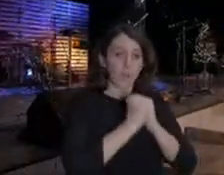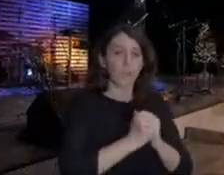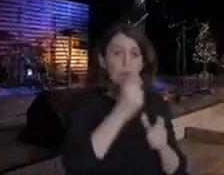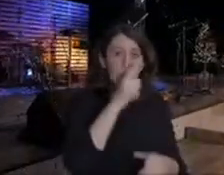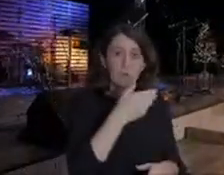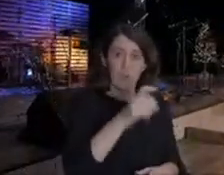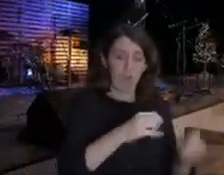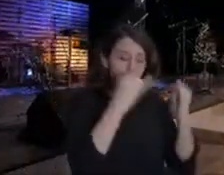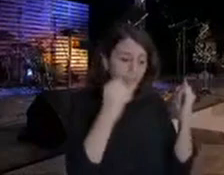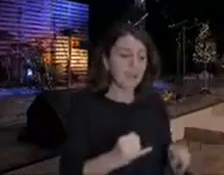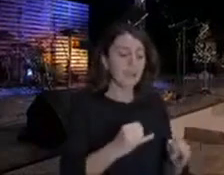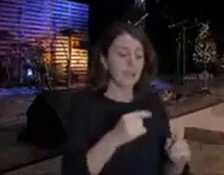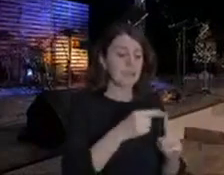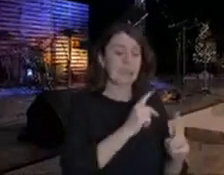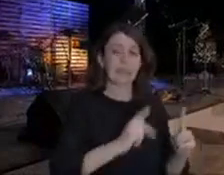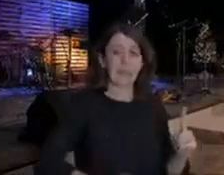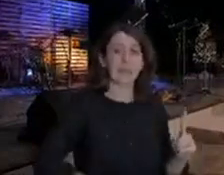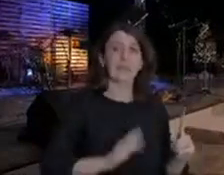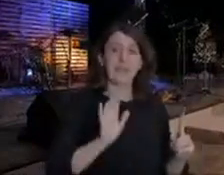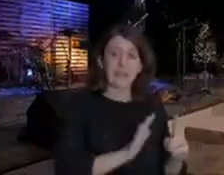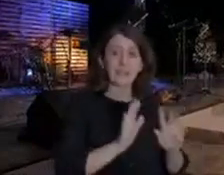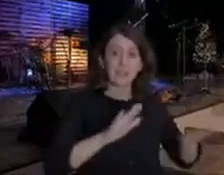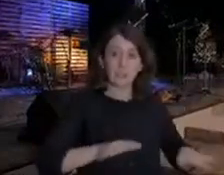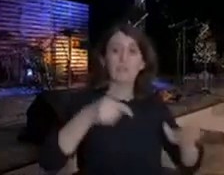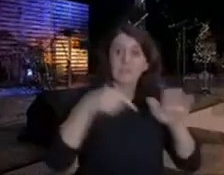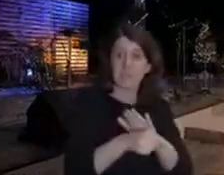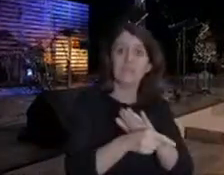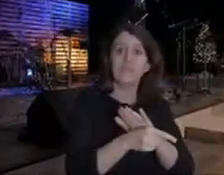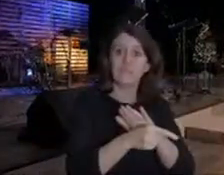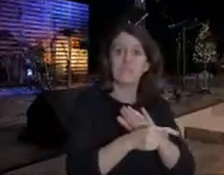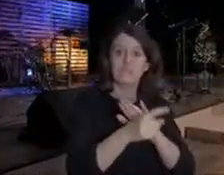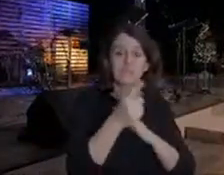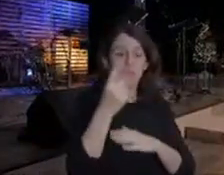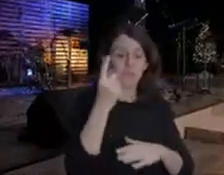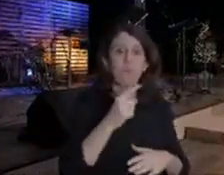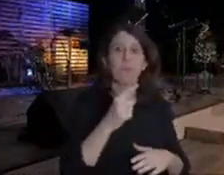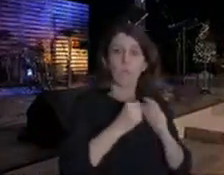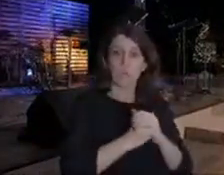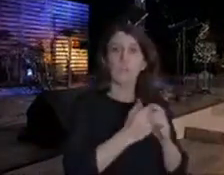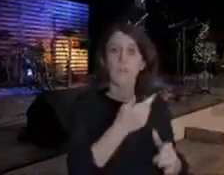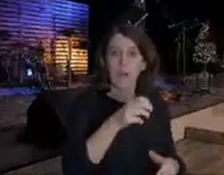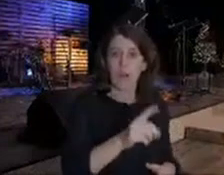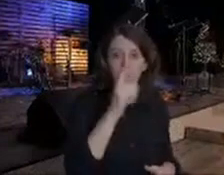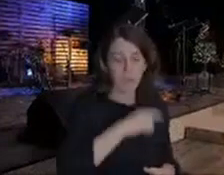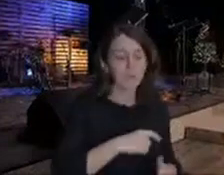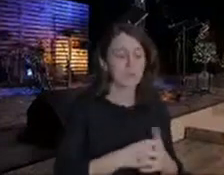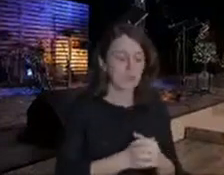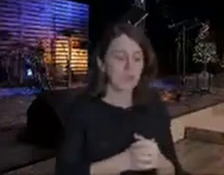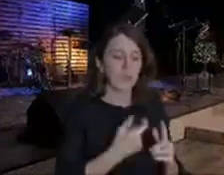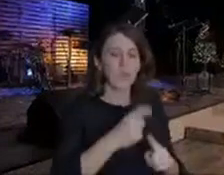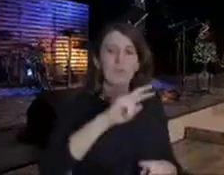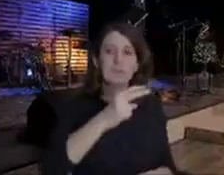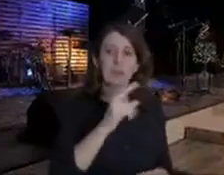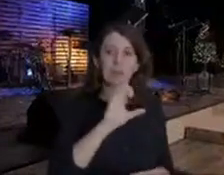even offered some of his own kids in child sacrifice to the god Molech. You can read that story in 2 Chronicles 28 if you're